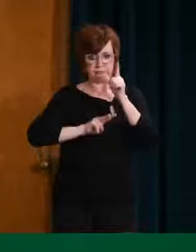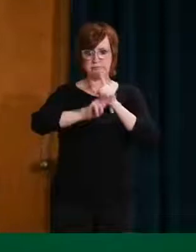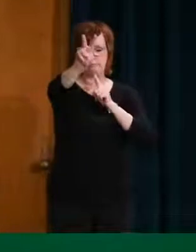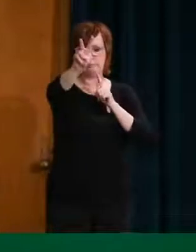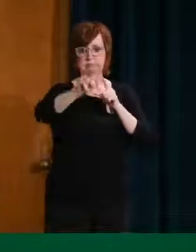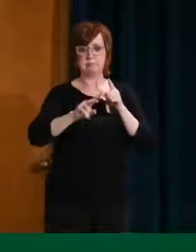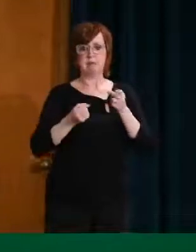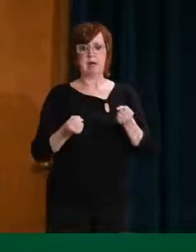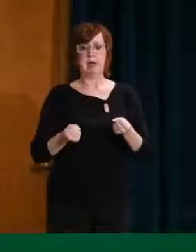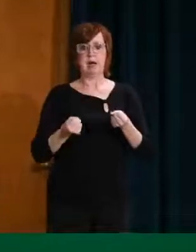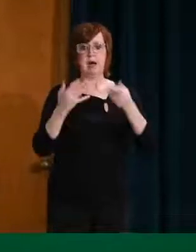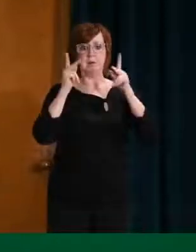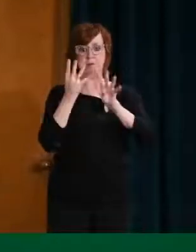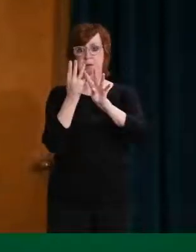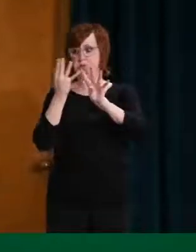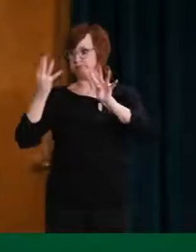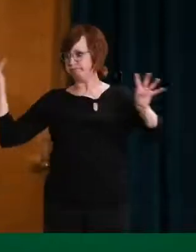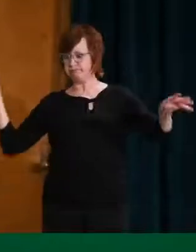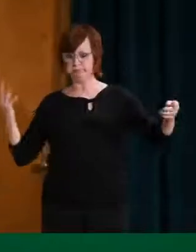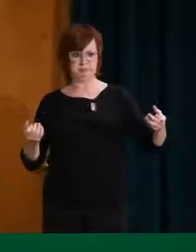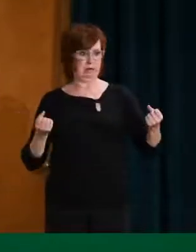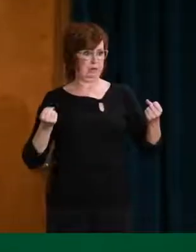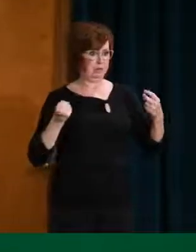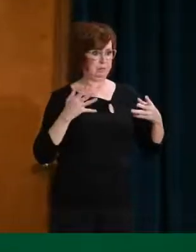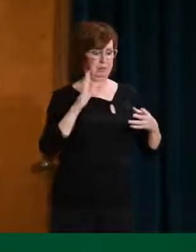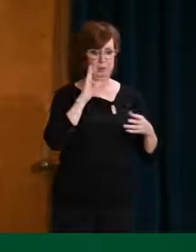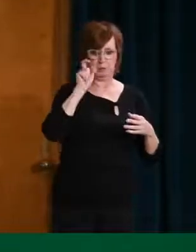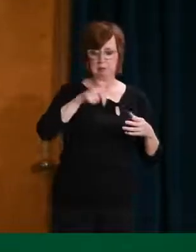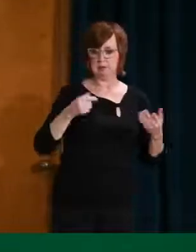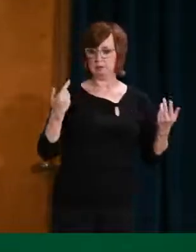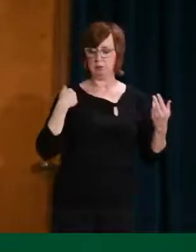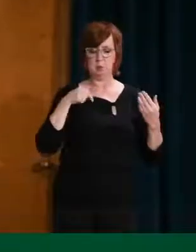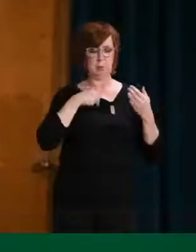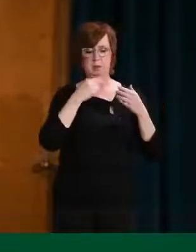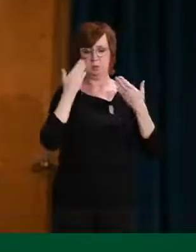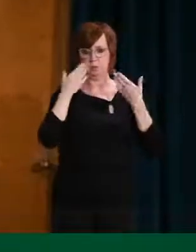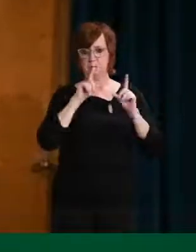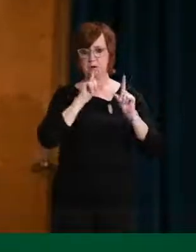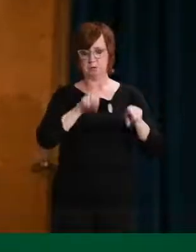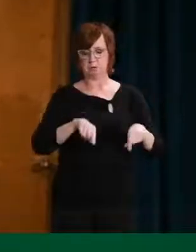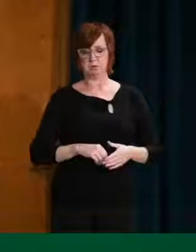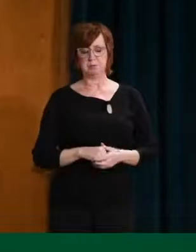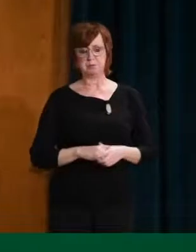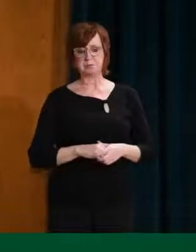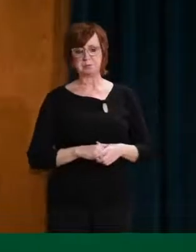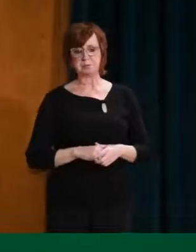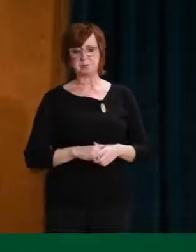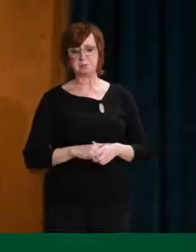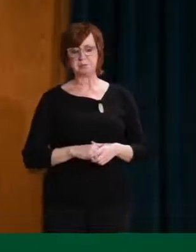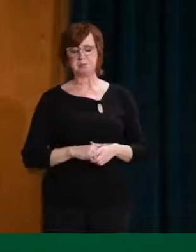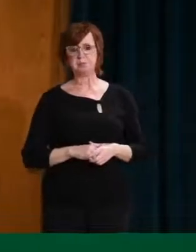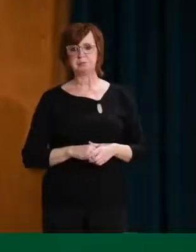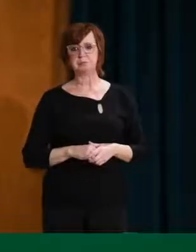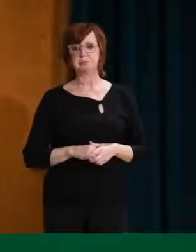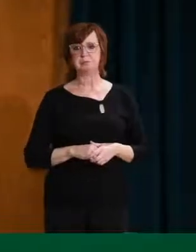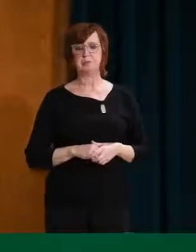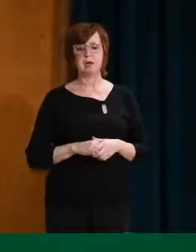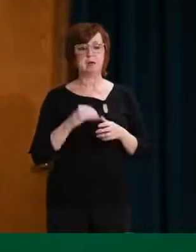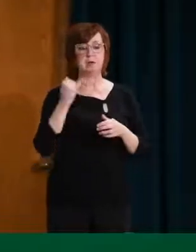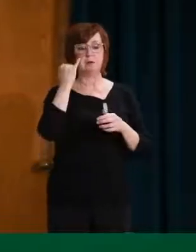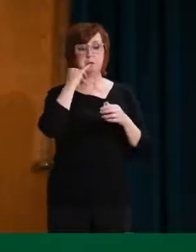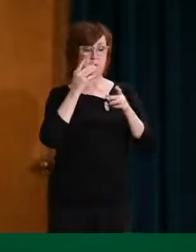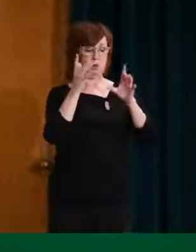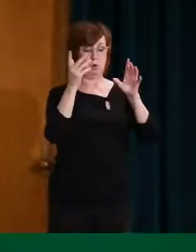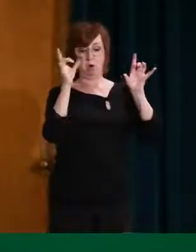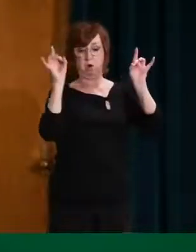are planning tools could tell us about how much capacity we may need to prepare for in, again, a worst case scenario